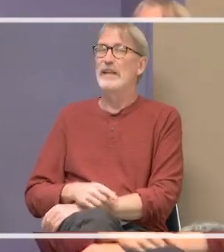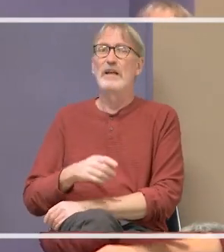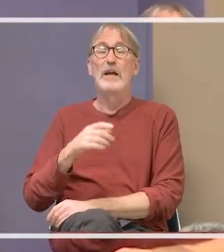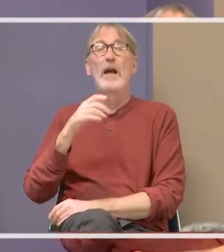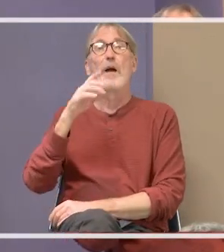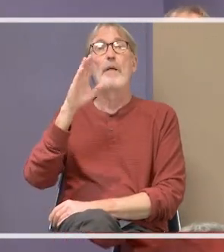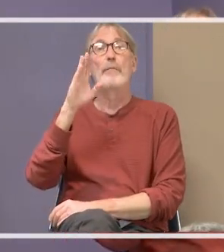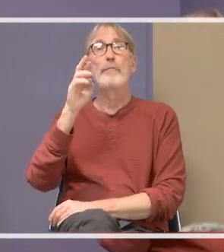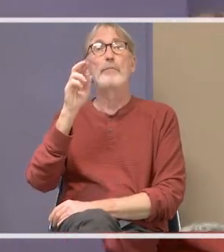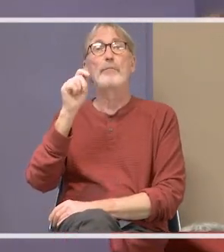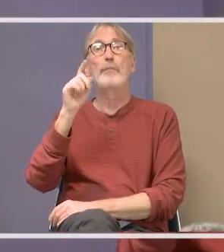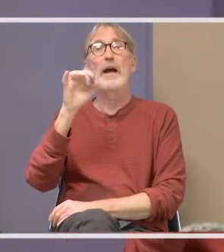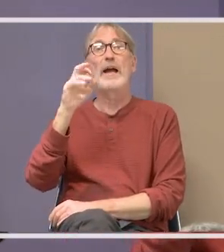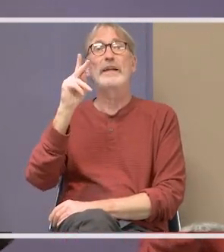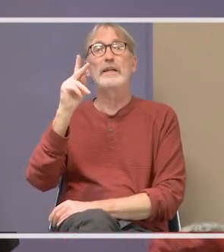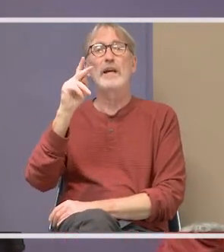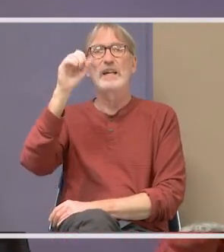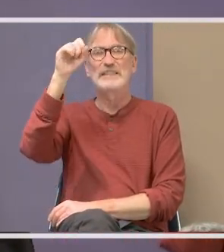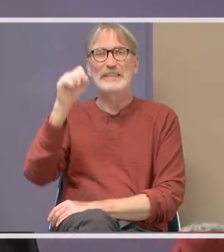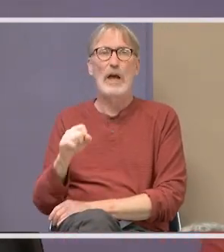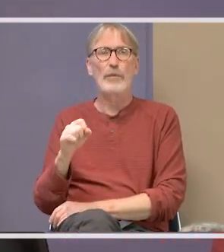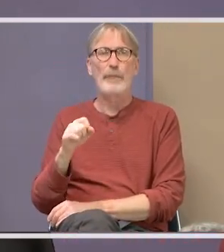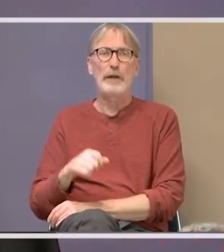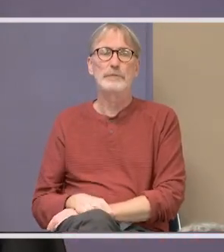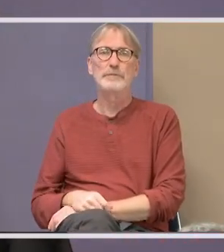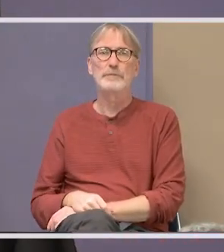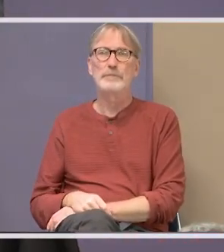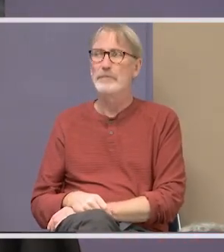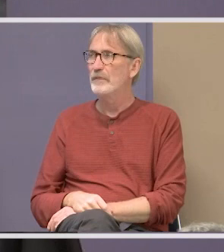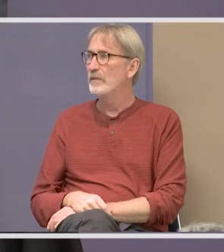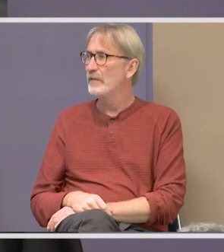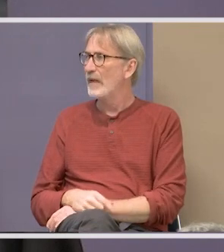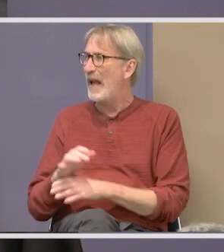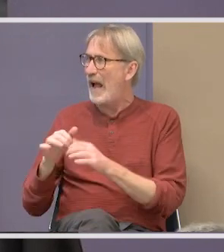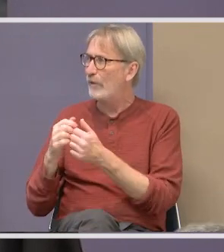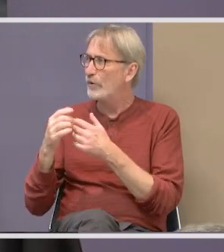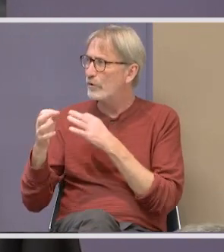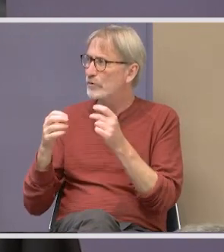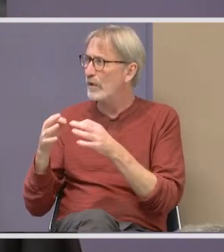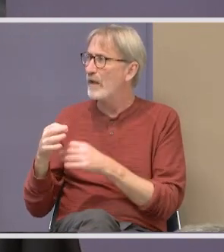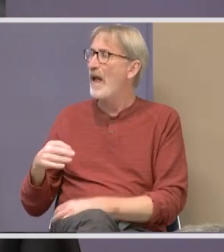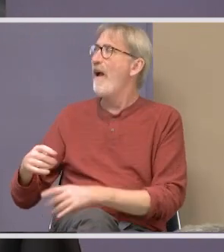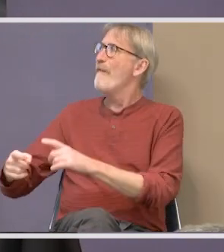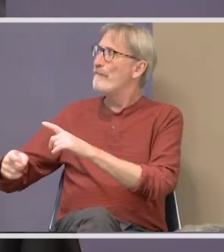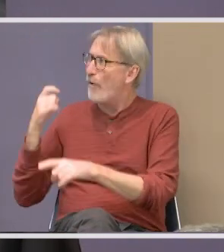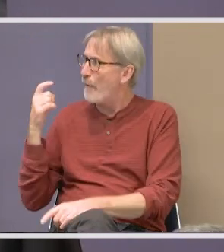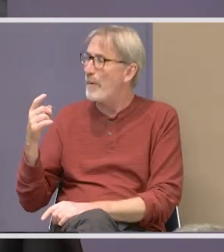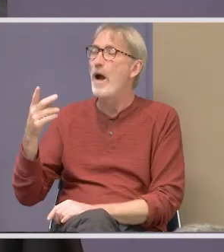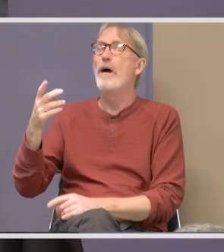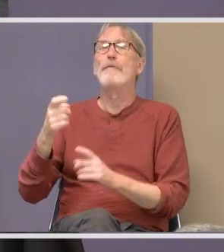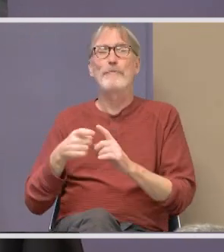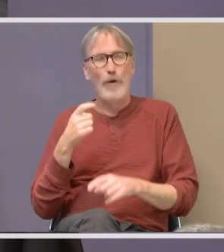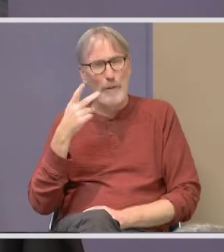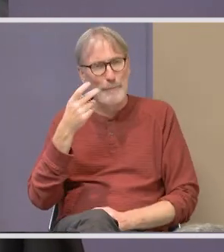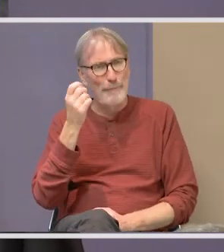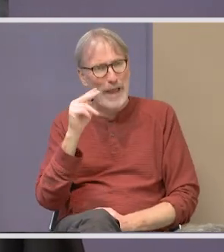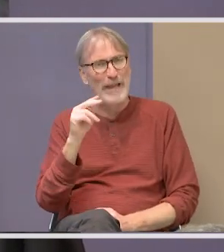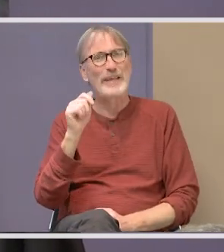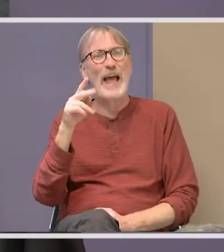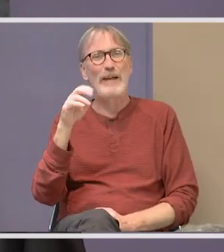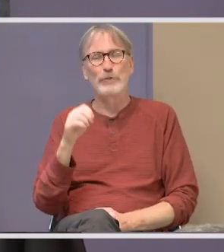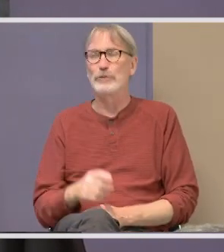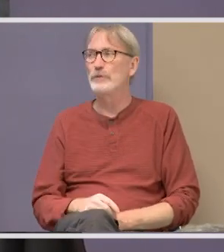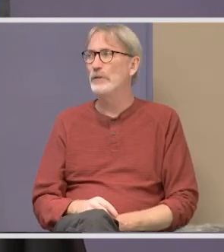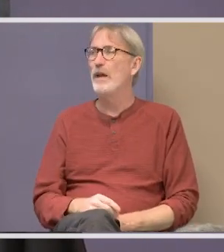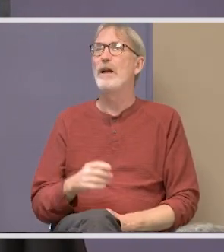Southbound Braddock. It's inbound, I don't know how else to stop. Braddock, are you coming from Penn Avenue? From Penn. From Penn.